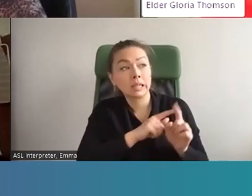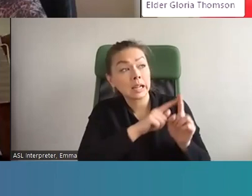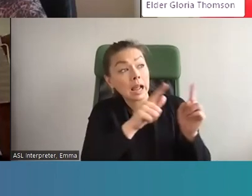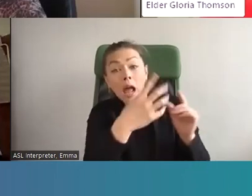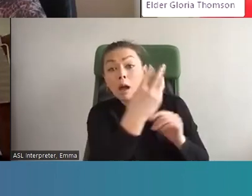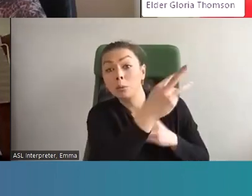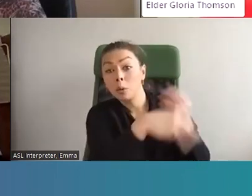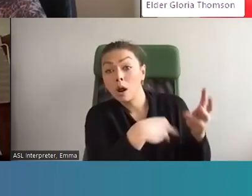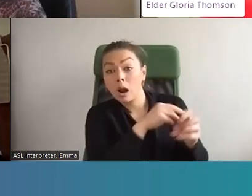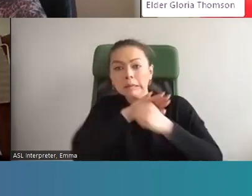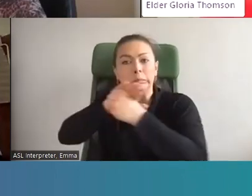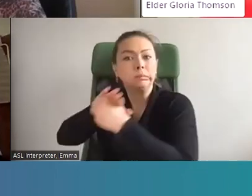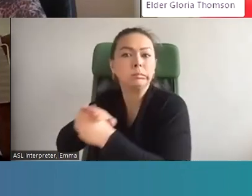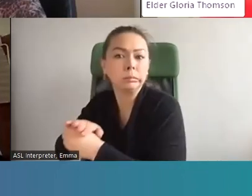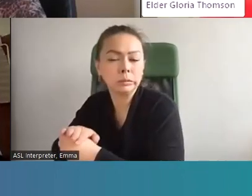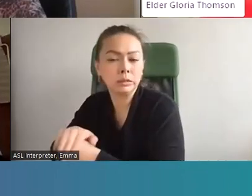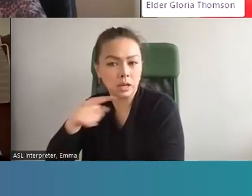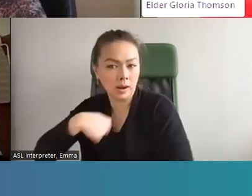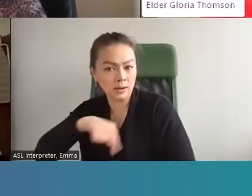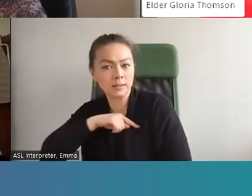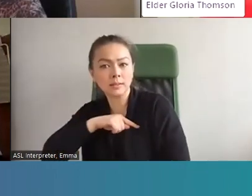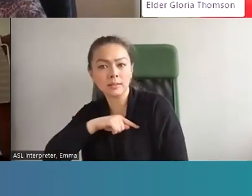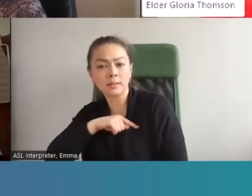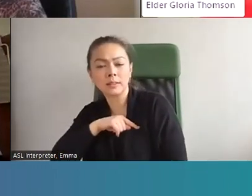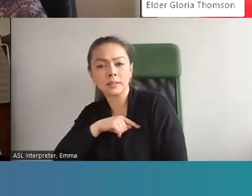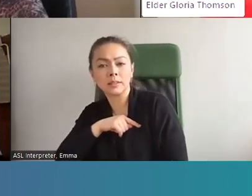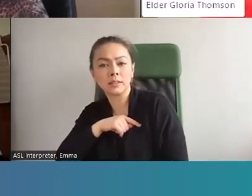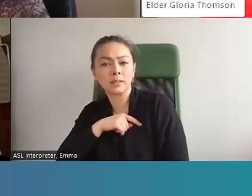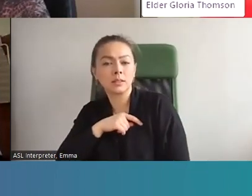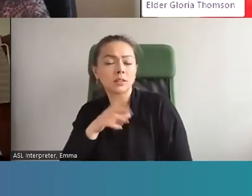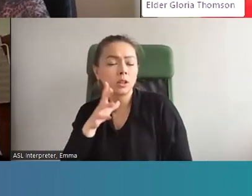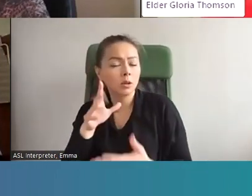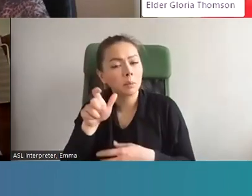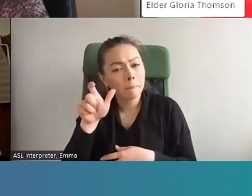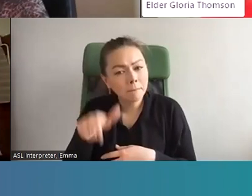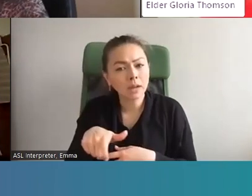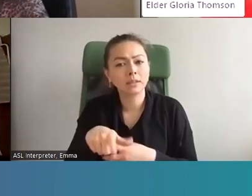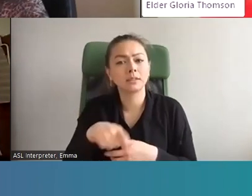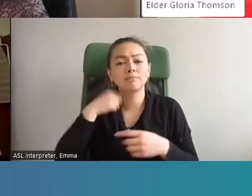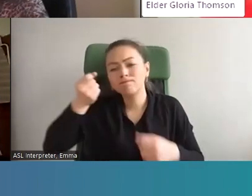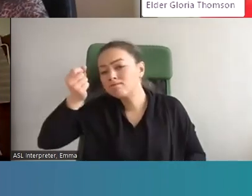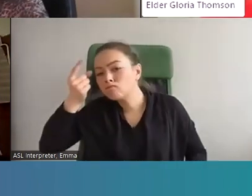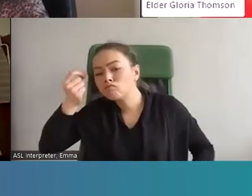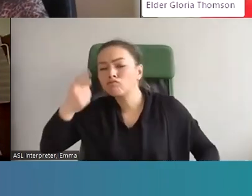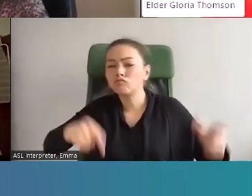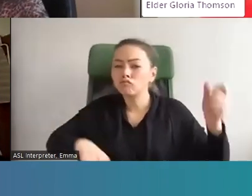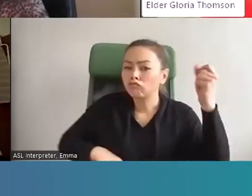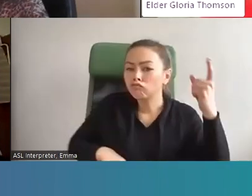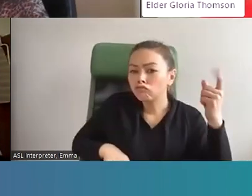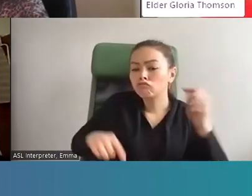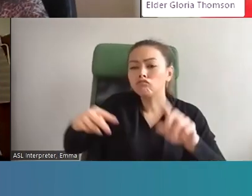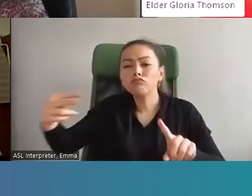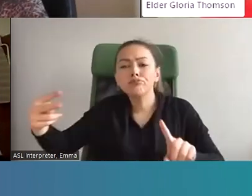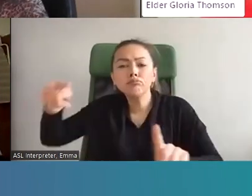So I think, you know, we have to have that compassion. And we learn that through